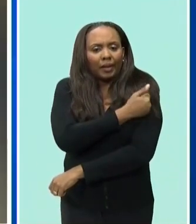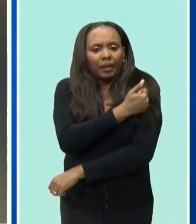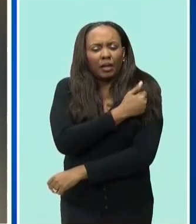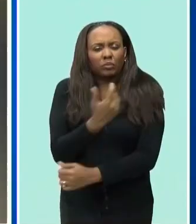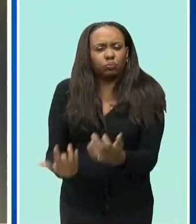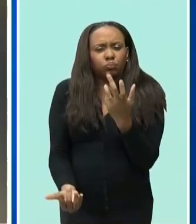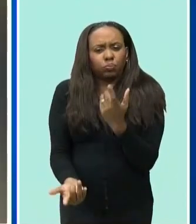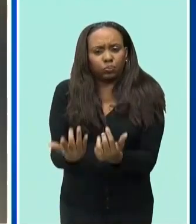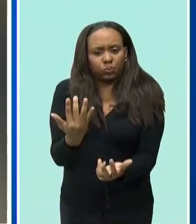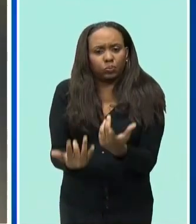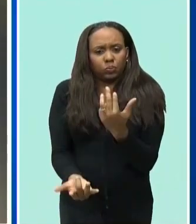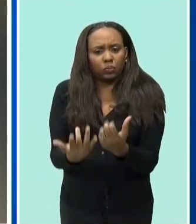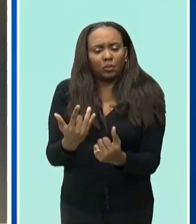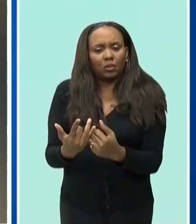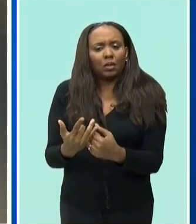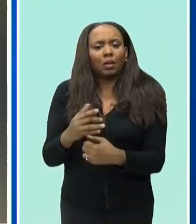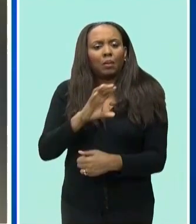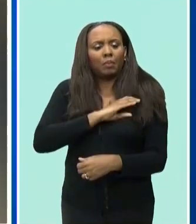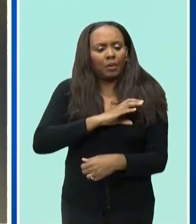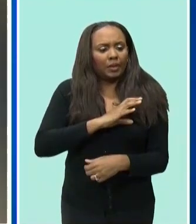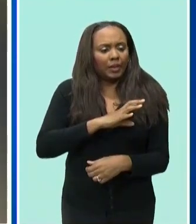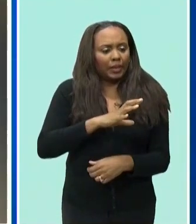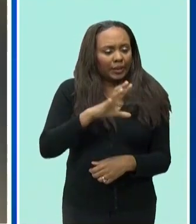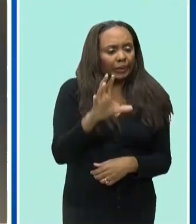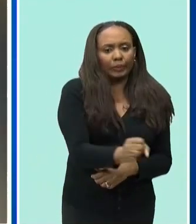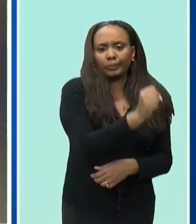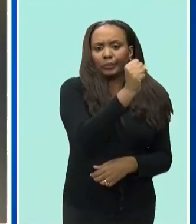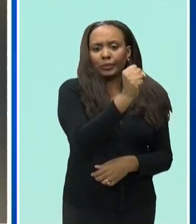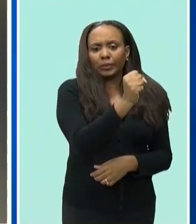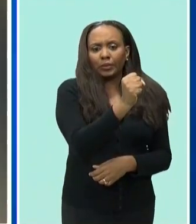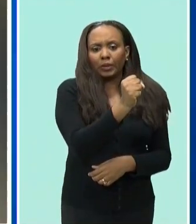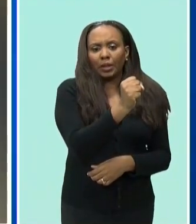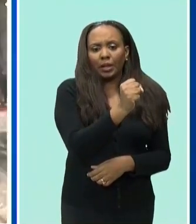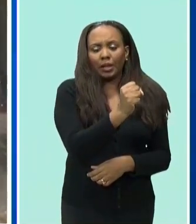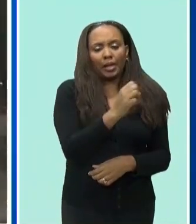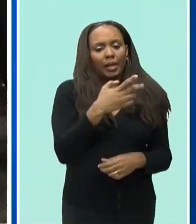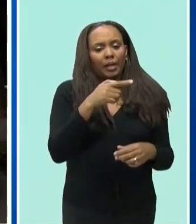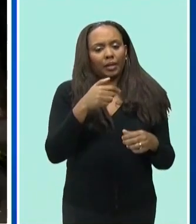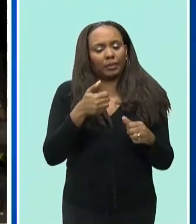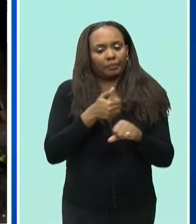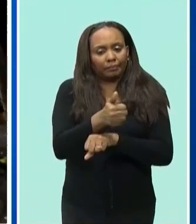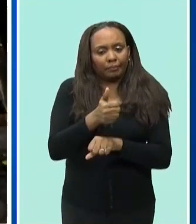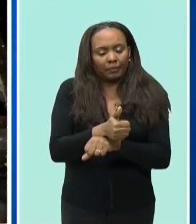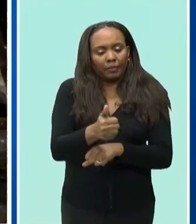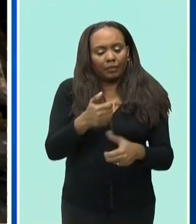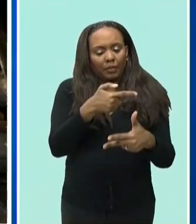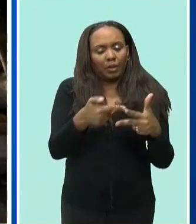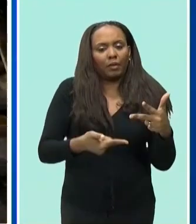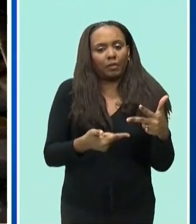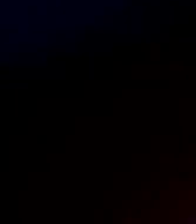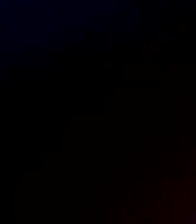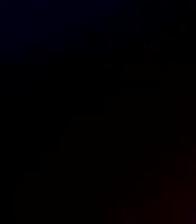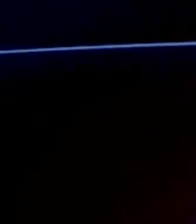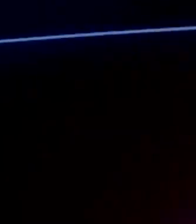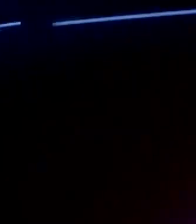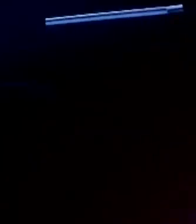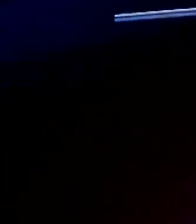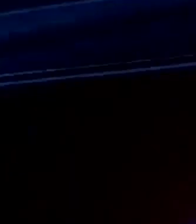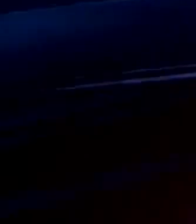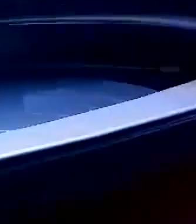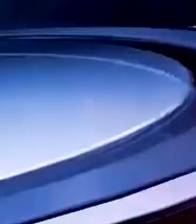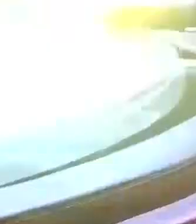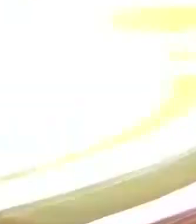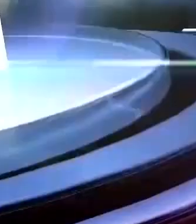say that they seized the drugs during the course of a single investigation in which 3 people were charged.